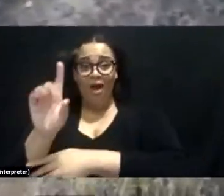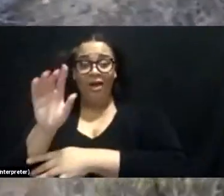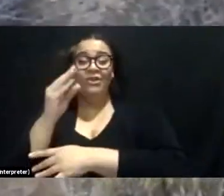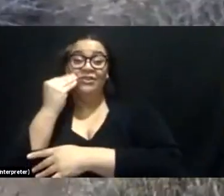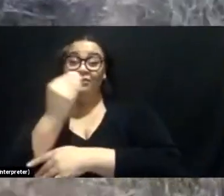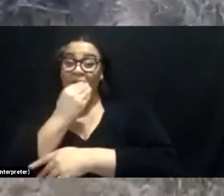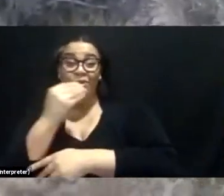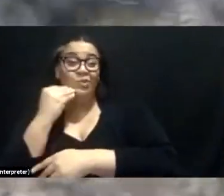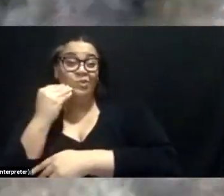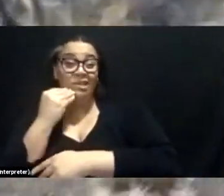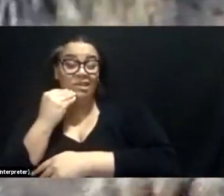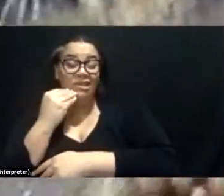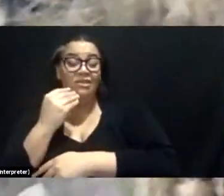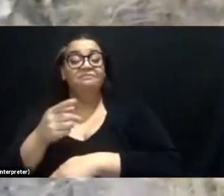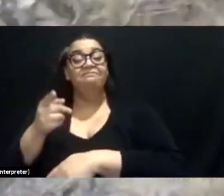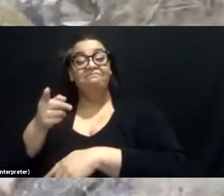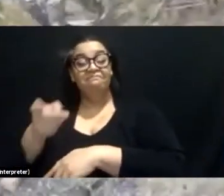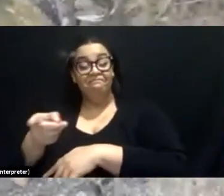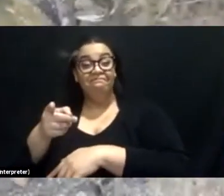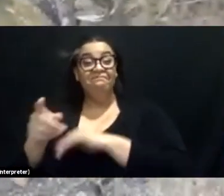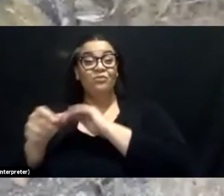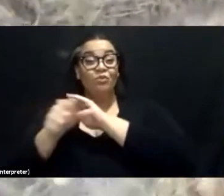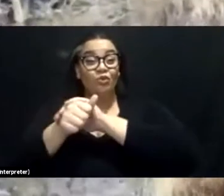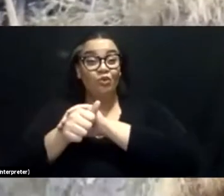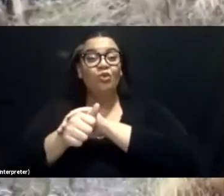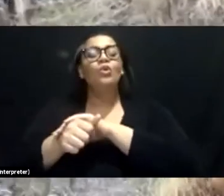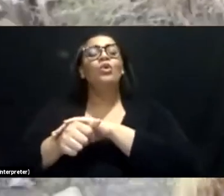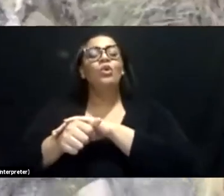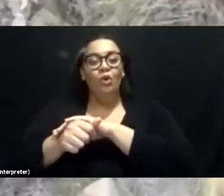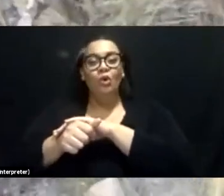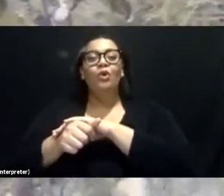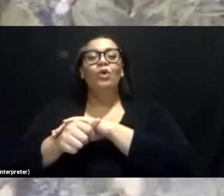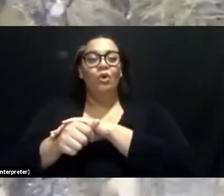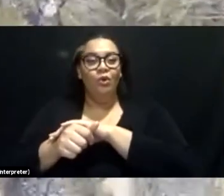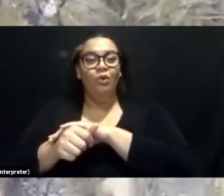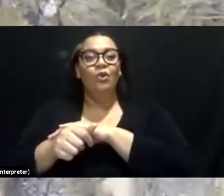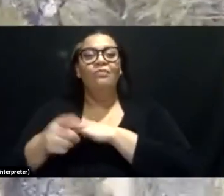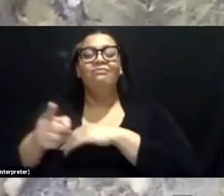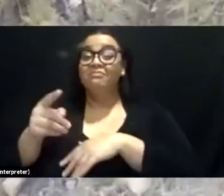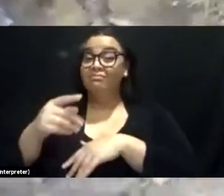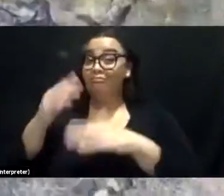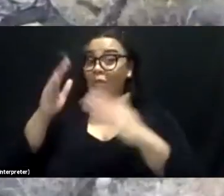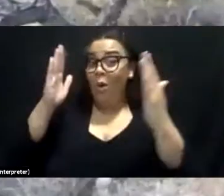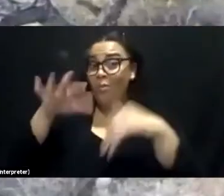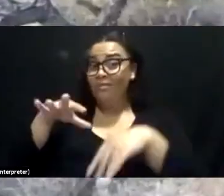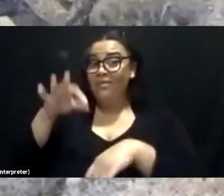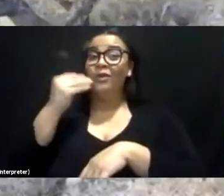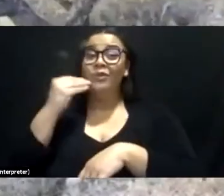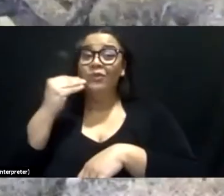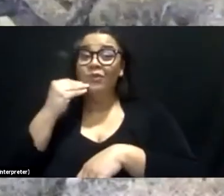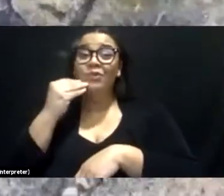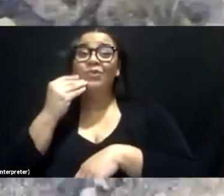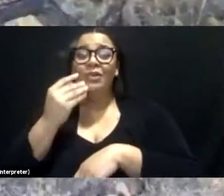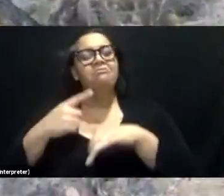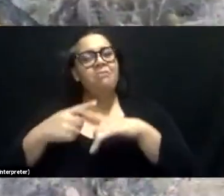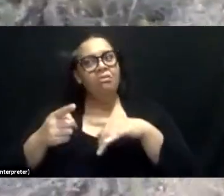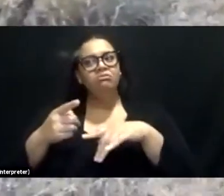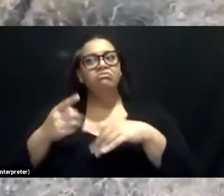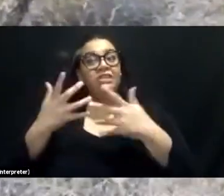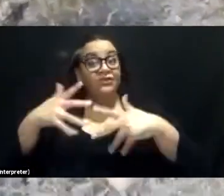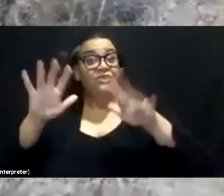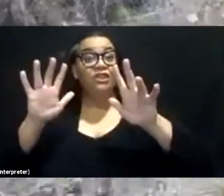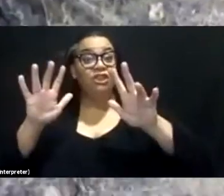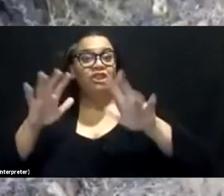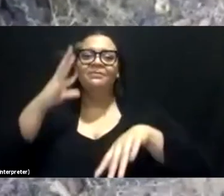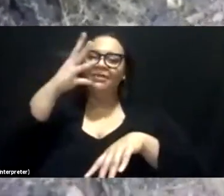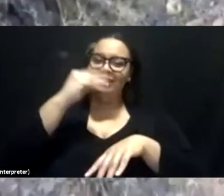hardy animals. I think they will find some food to eat this year. And then they'll just go back underground and they'll sleep all summer.